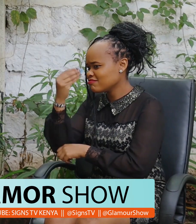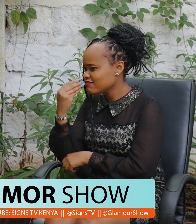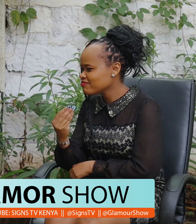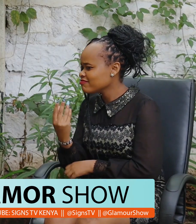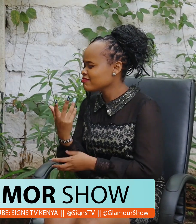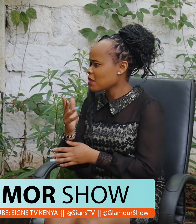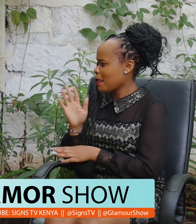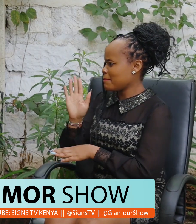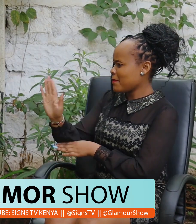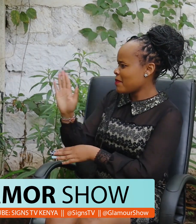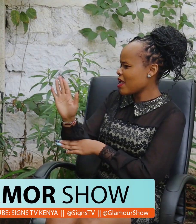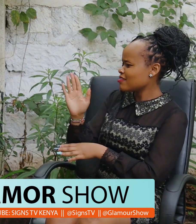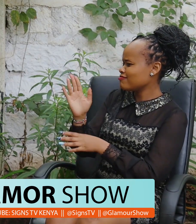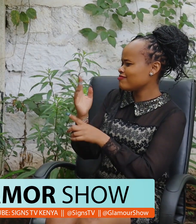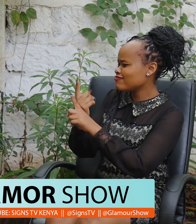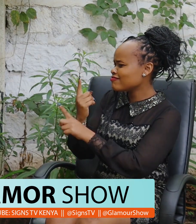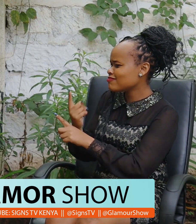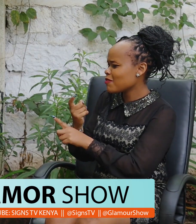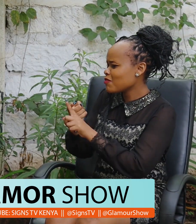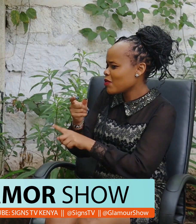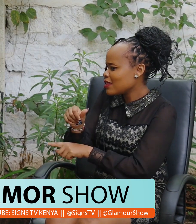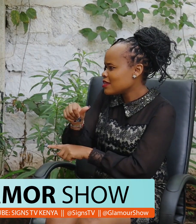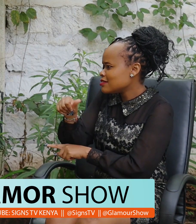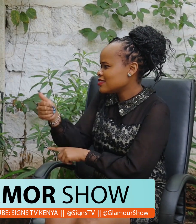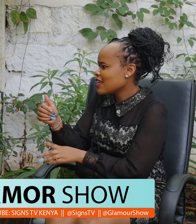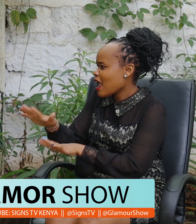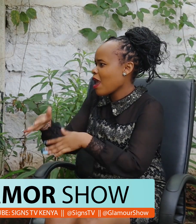does a full makeup. So